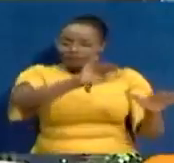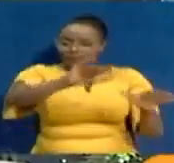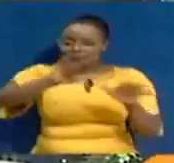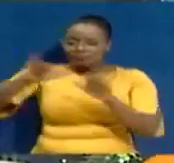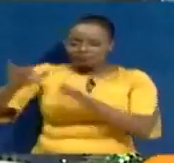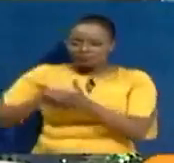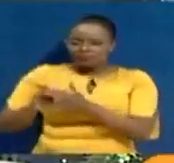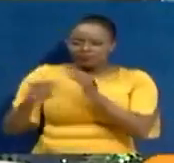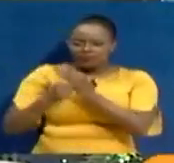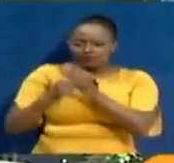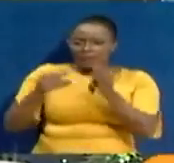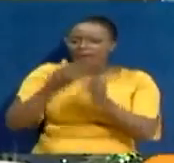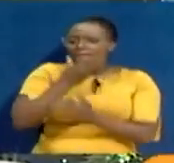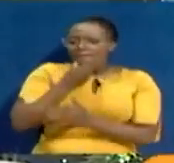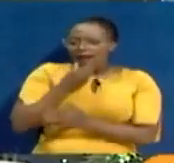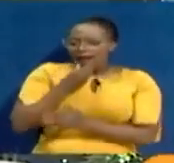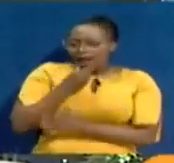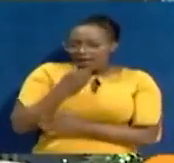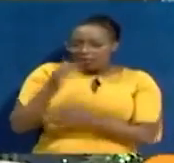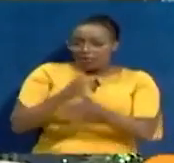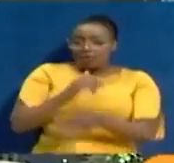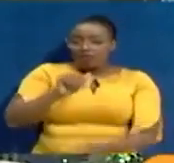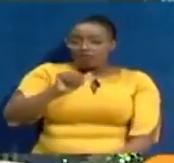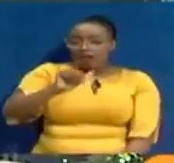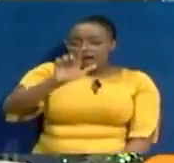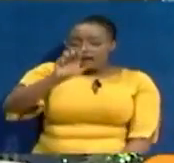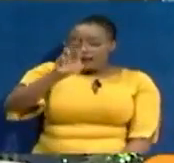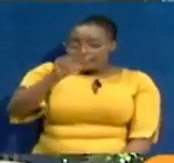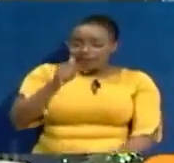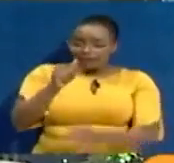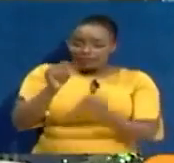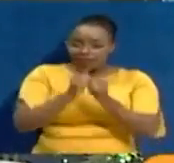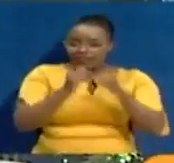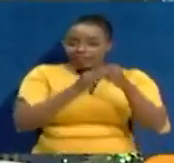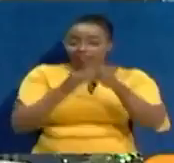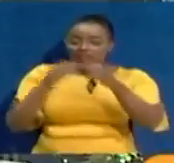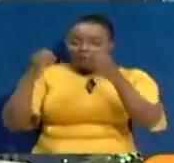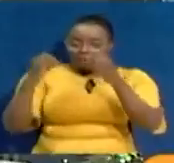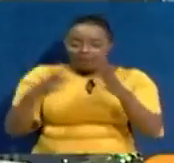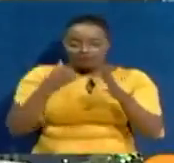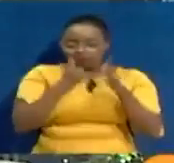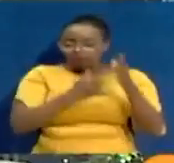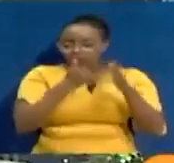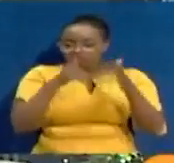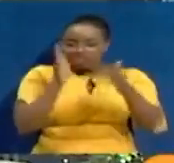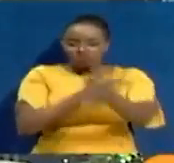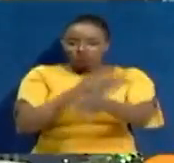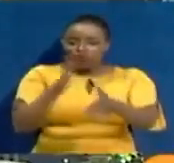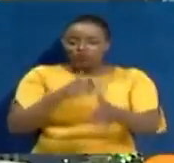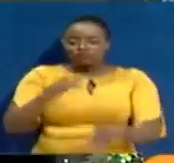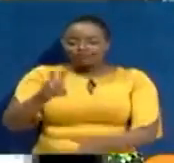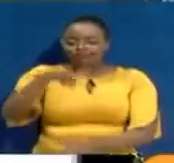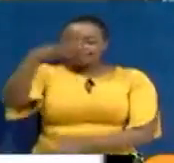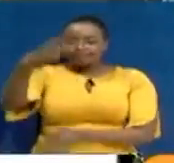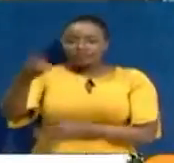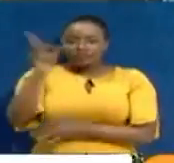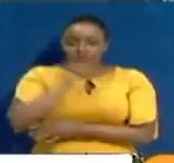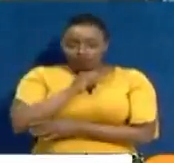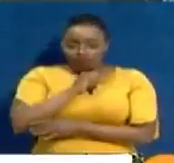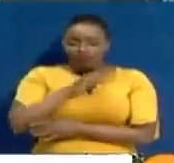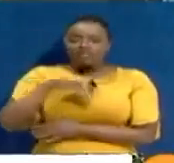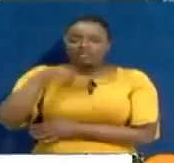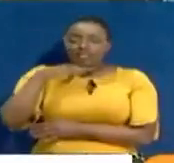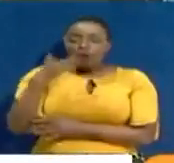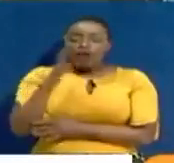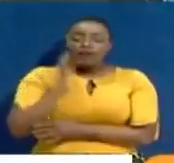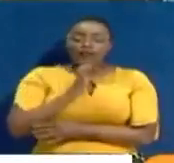Renowned Benga musician Albert Gacheru, who in the 1990s produced many recording artists, is dead. He passed on at